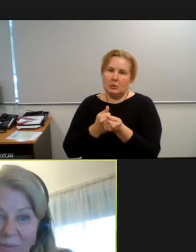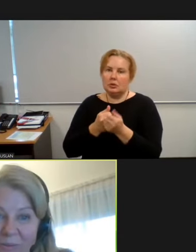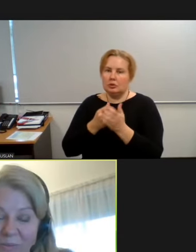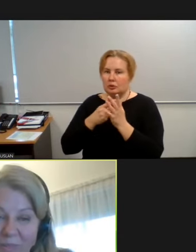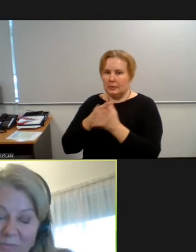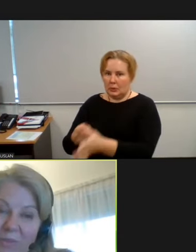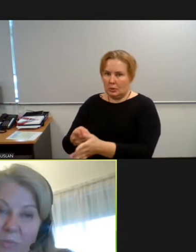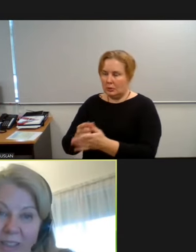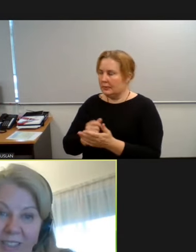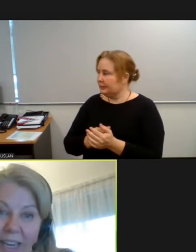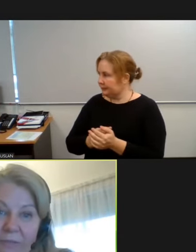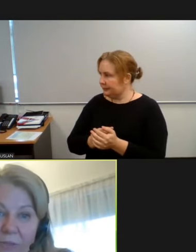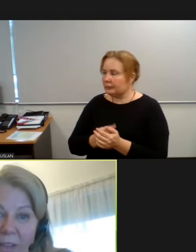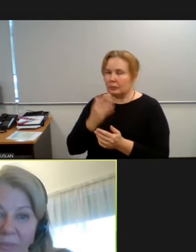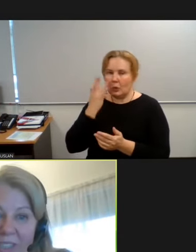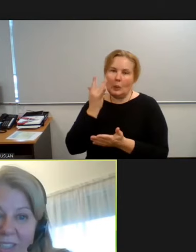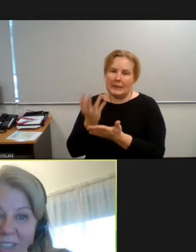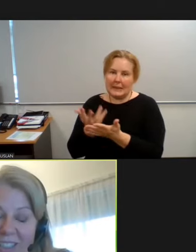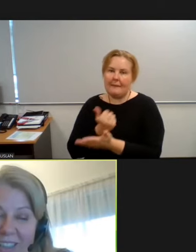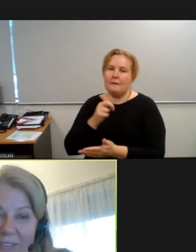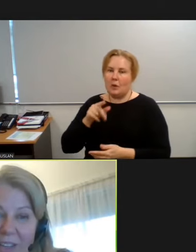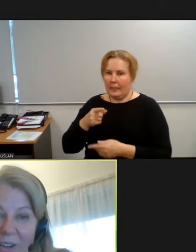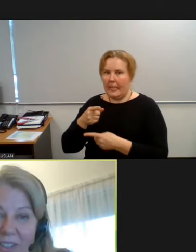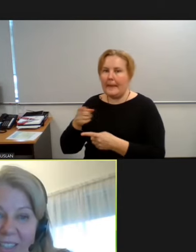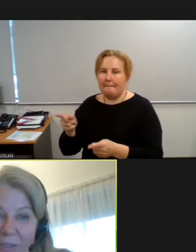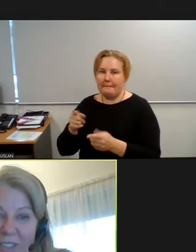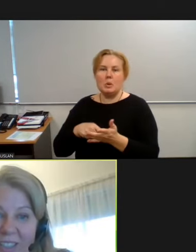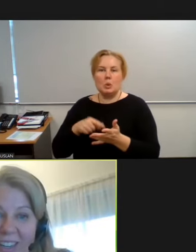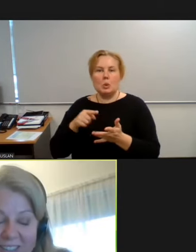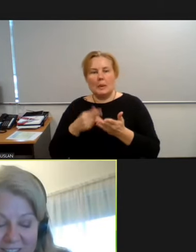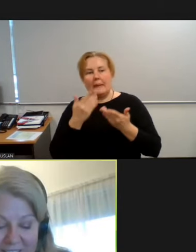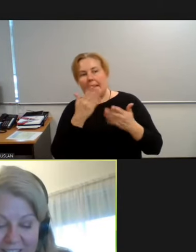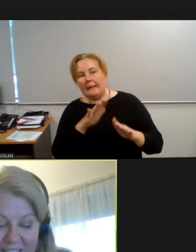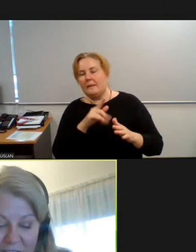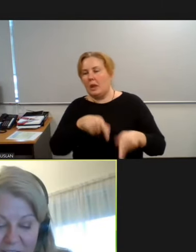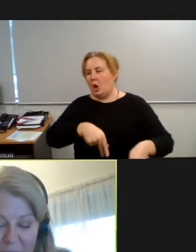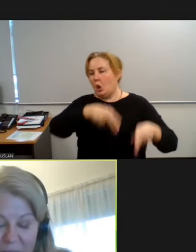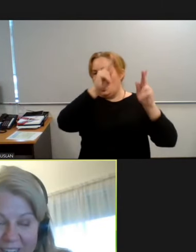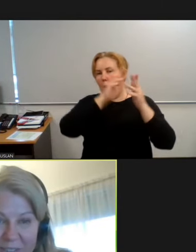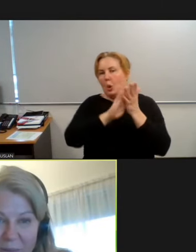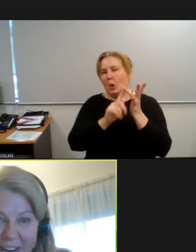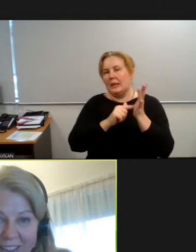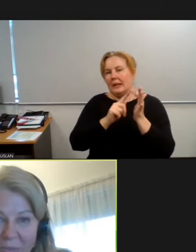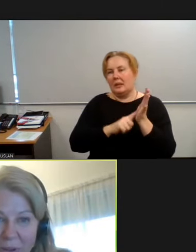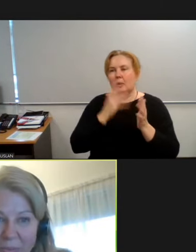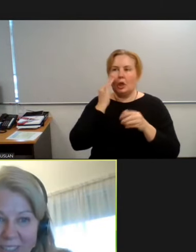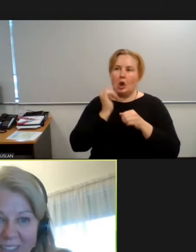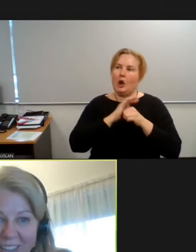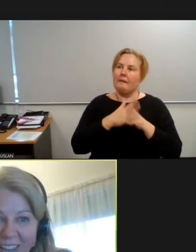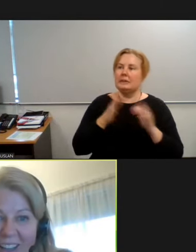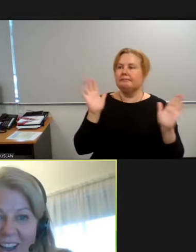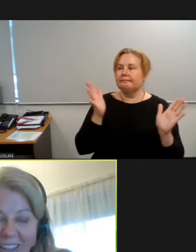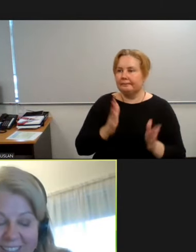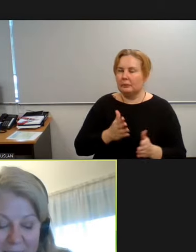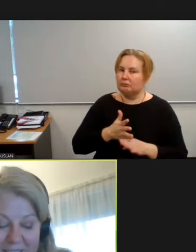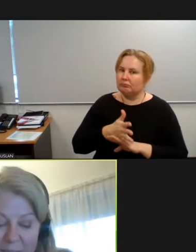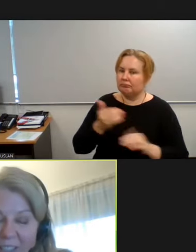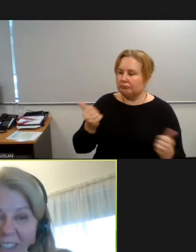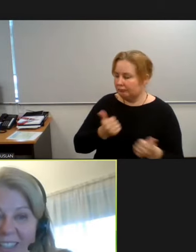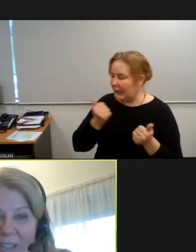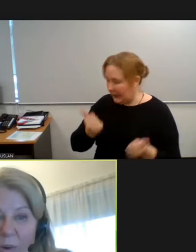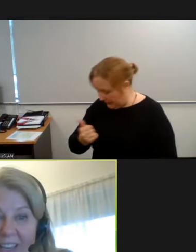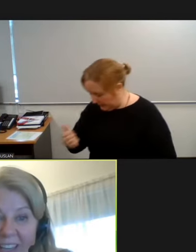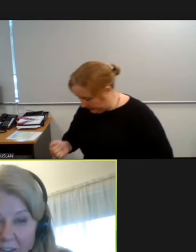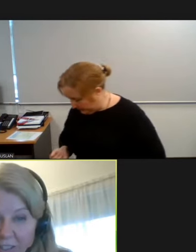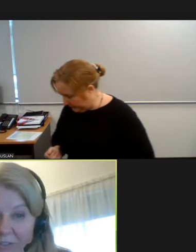response when it's safe for them to leave the hotels. So there's a lot of work underway at the moment. I guess, Emma, some